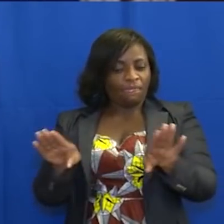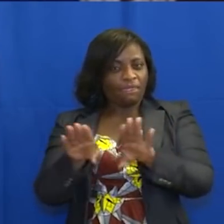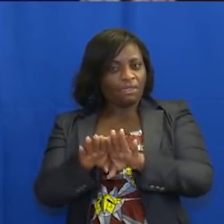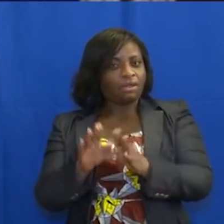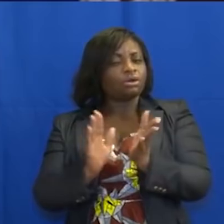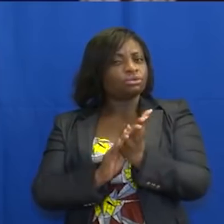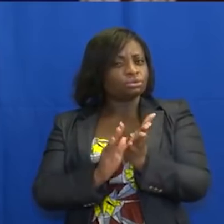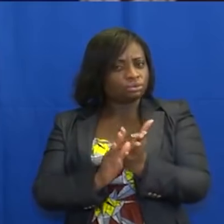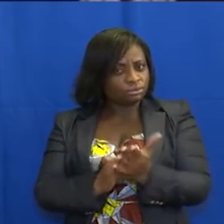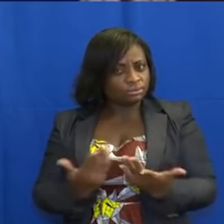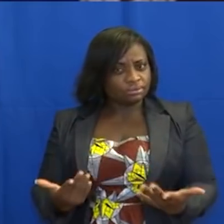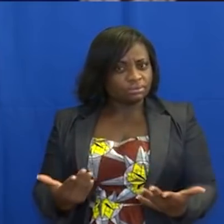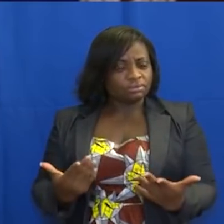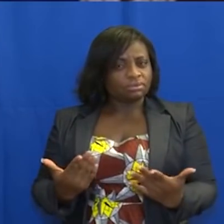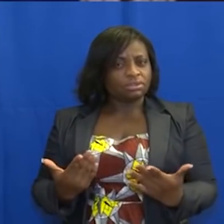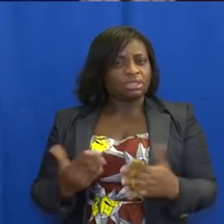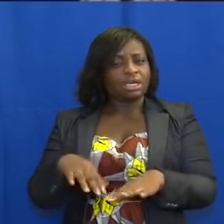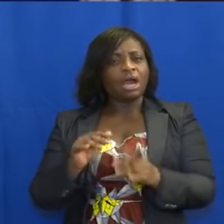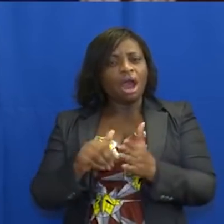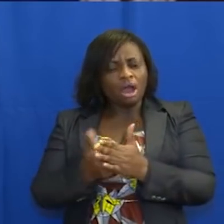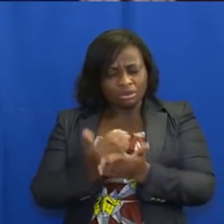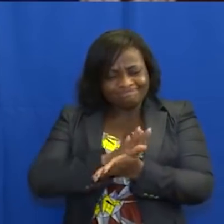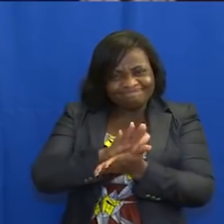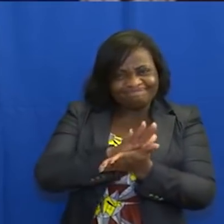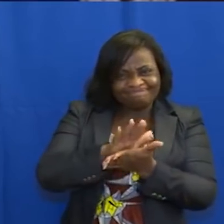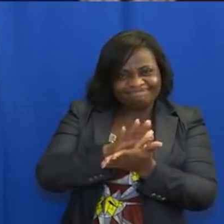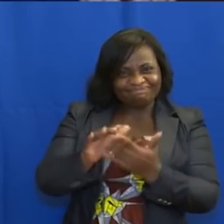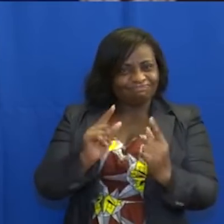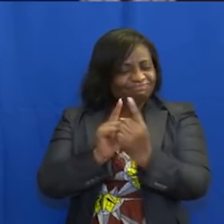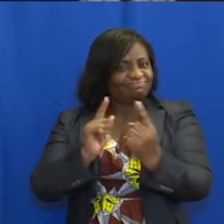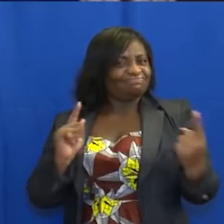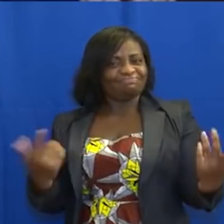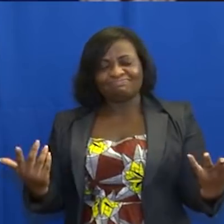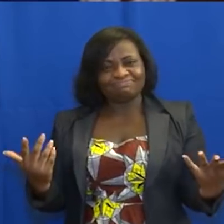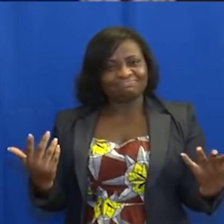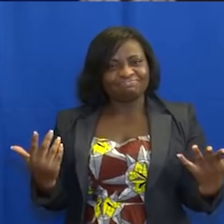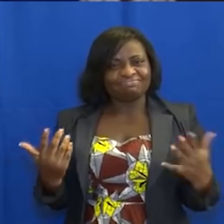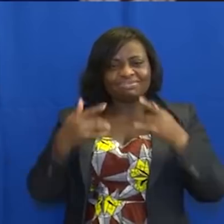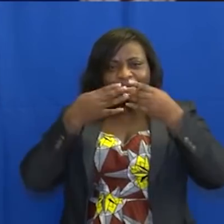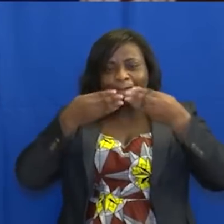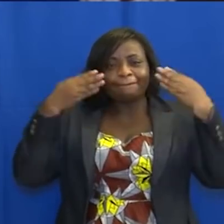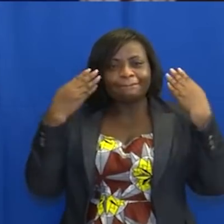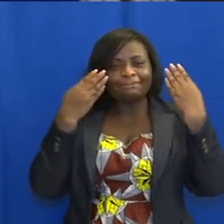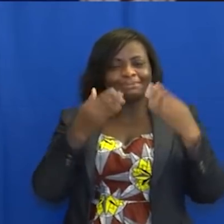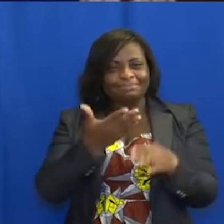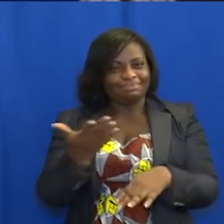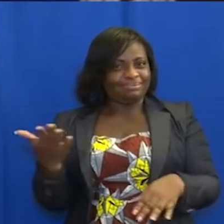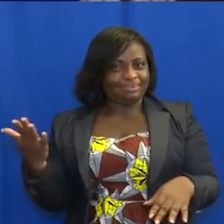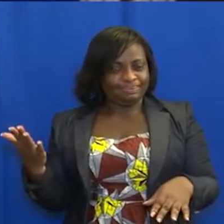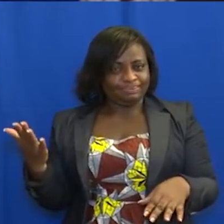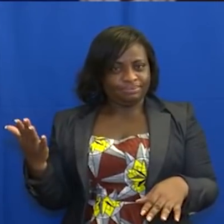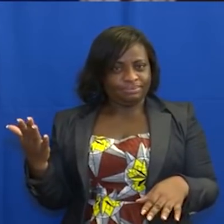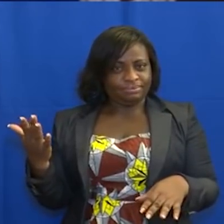closure of our schools, the adherence to enhanced hygiene, social distancing, and mask-wearing